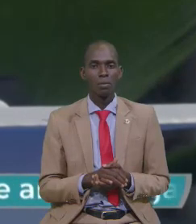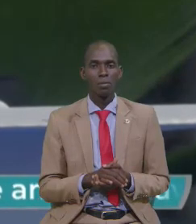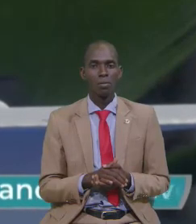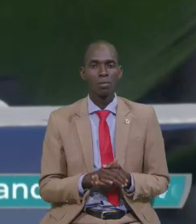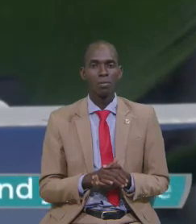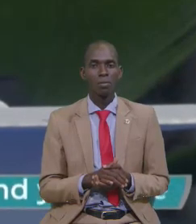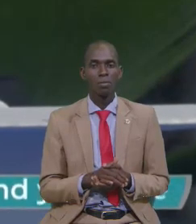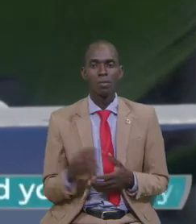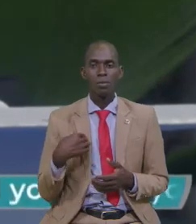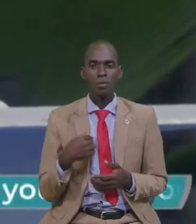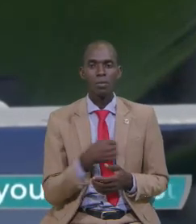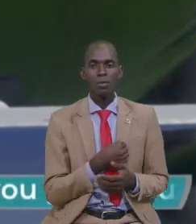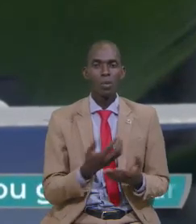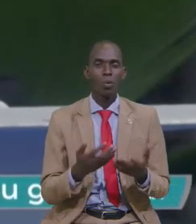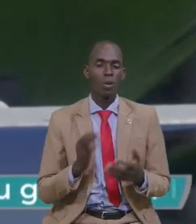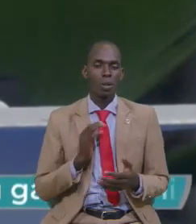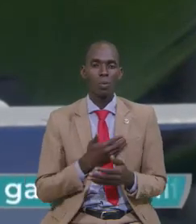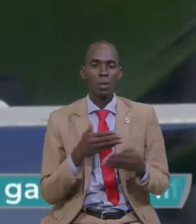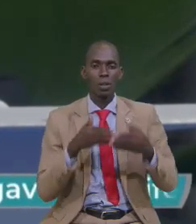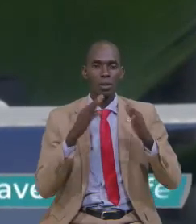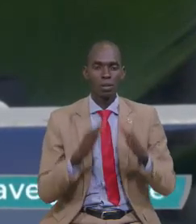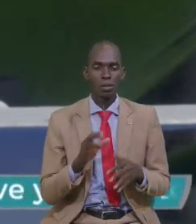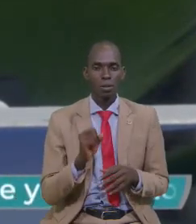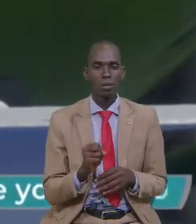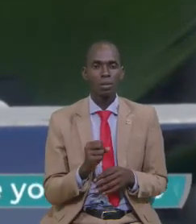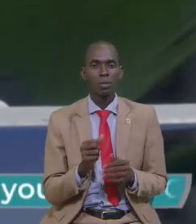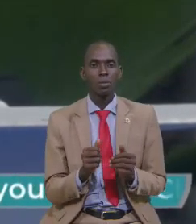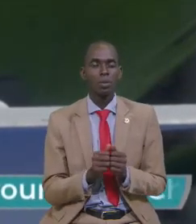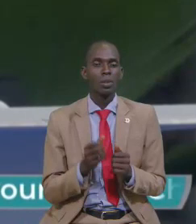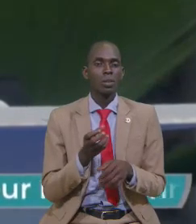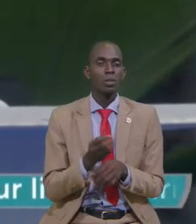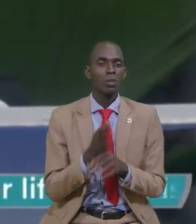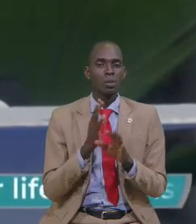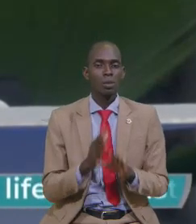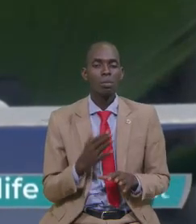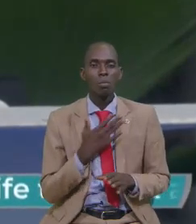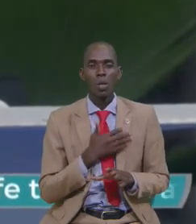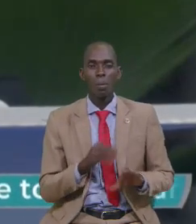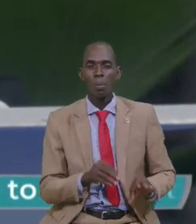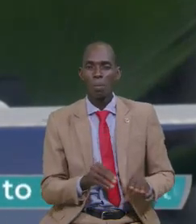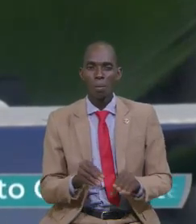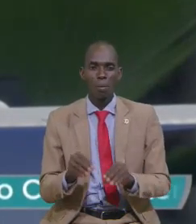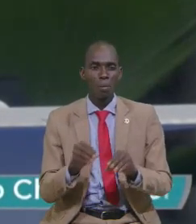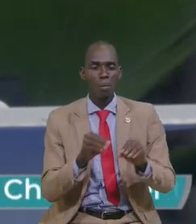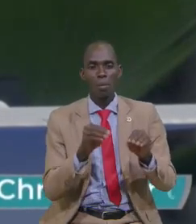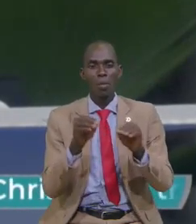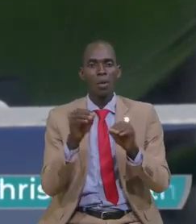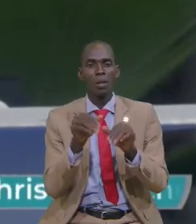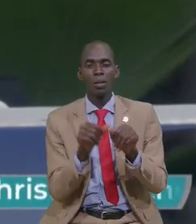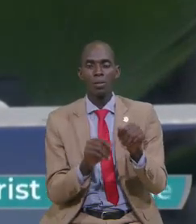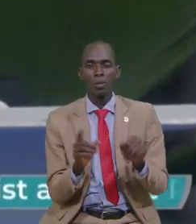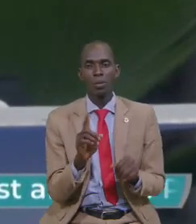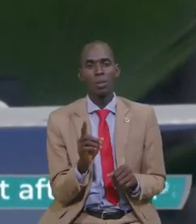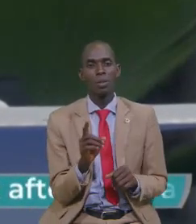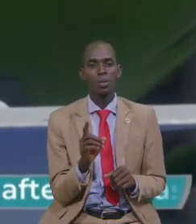our leaders, our counselors, please go around, keep on standing. If you